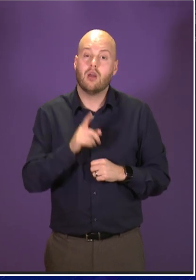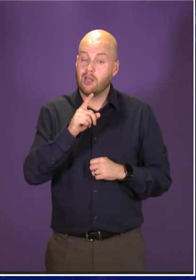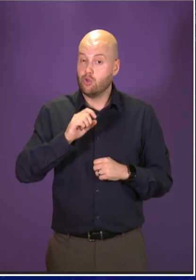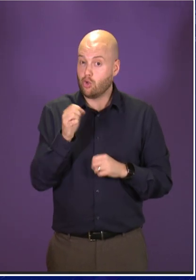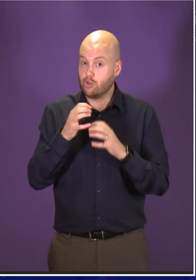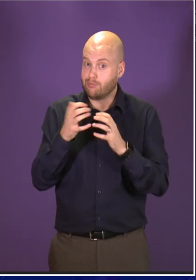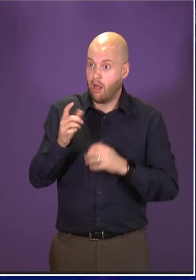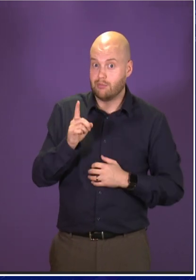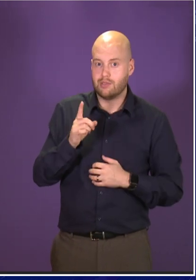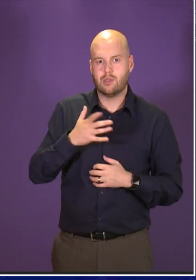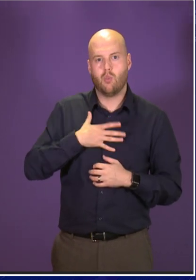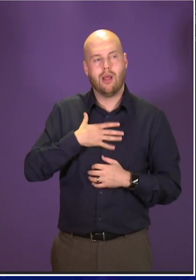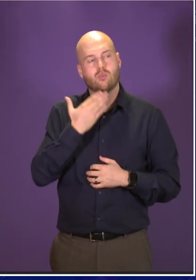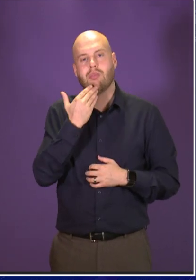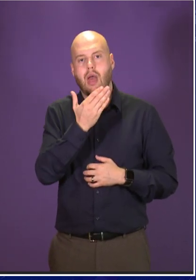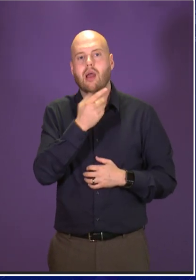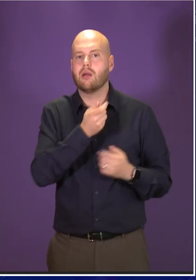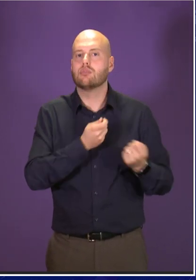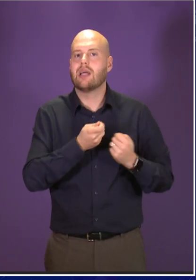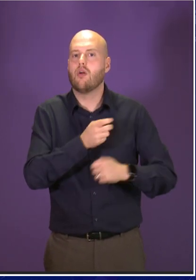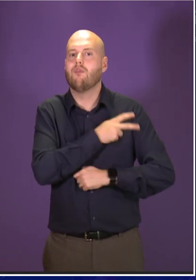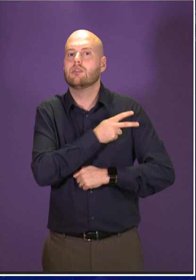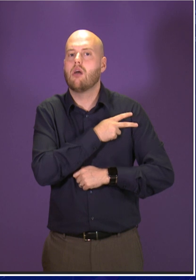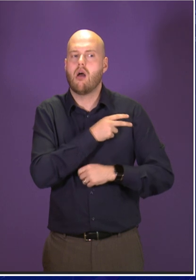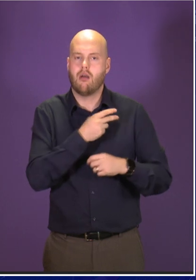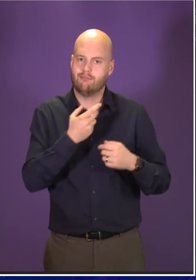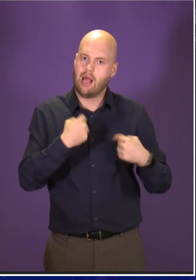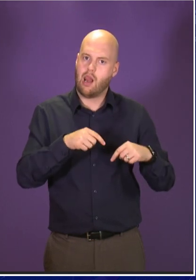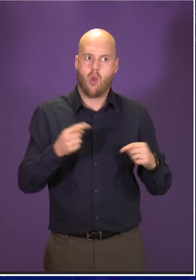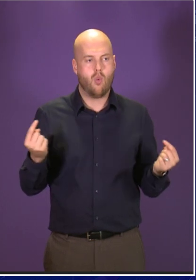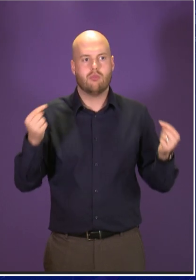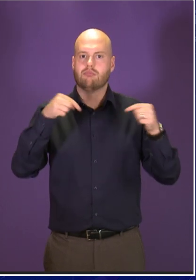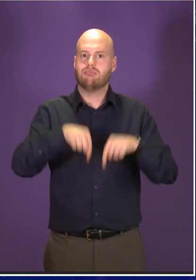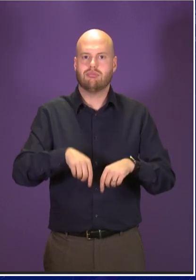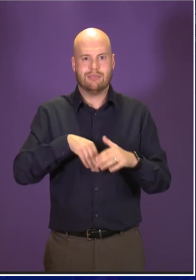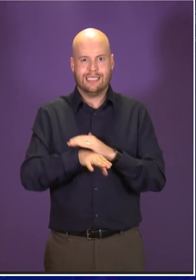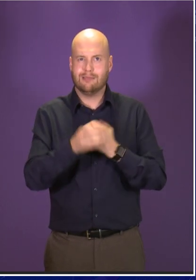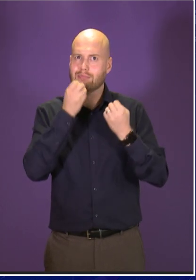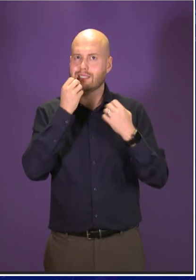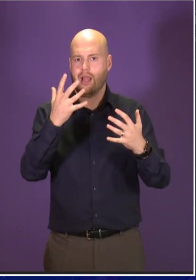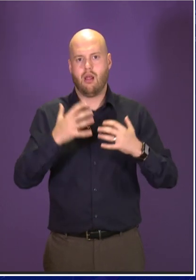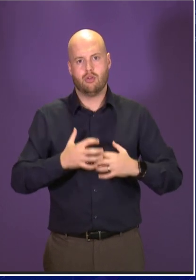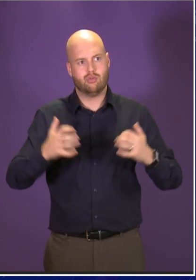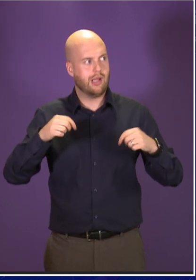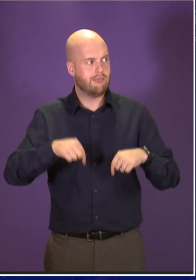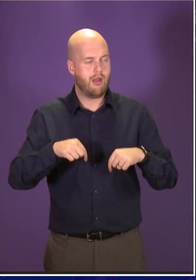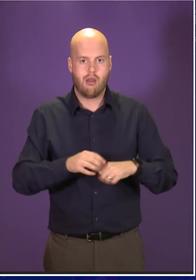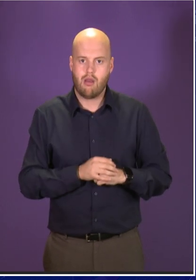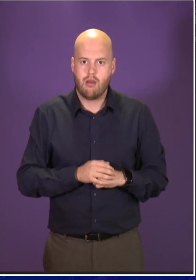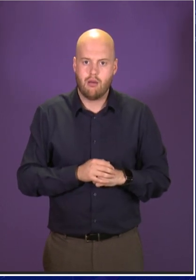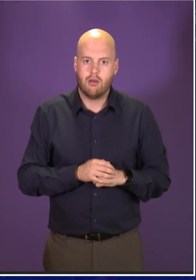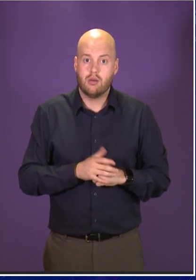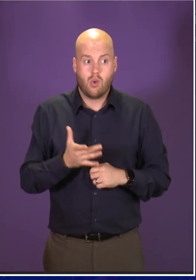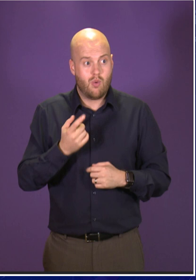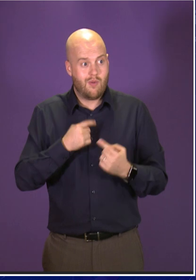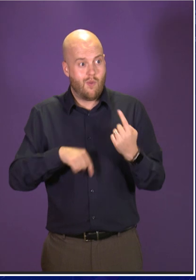Parliament, thank you to Presiding Officer for allowing us to host the summit in this spectacular chamber. So let us all